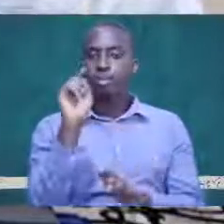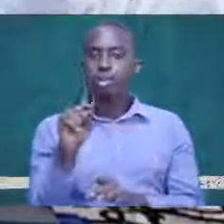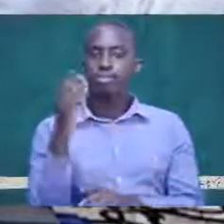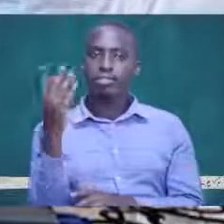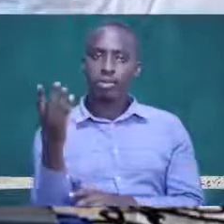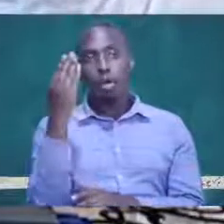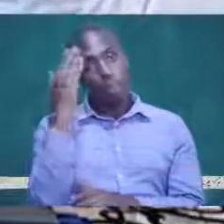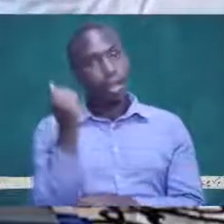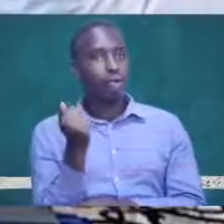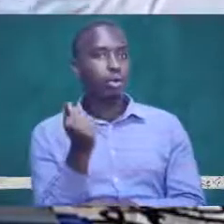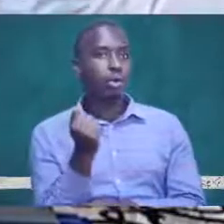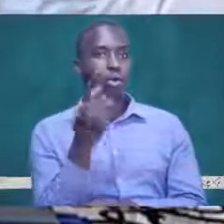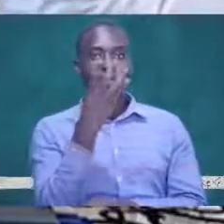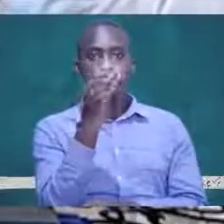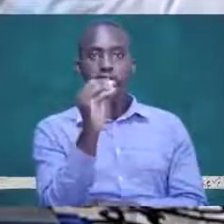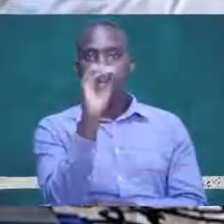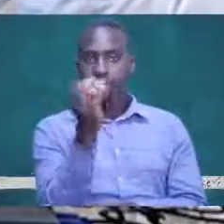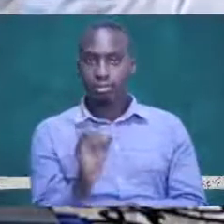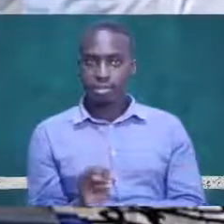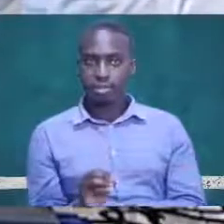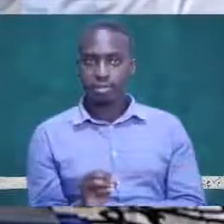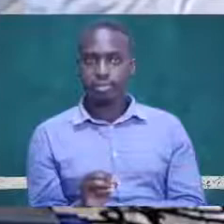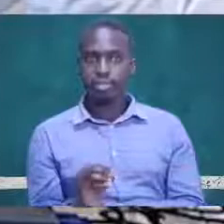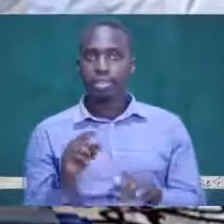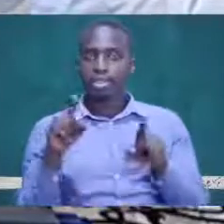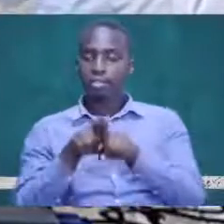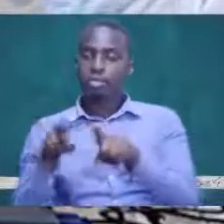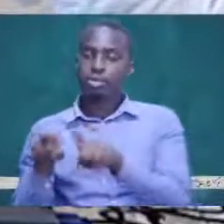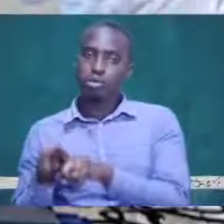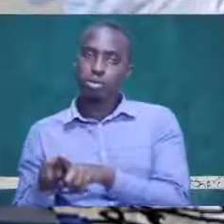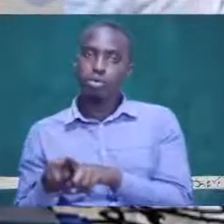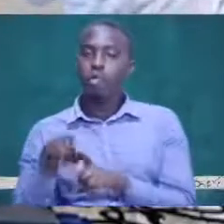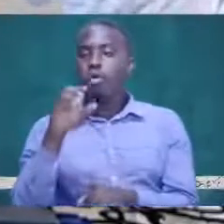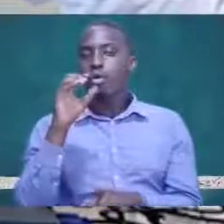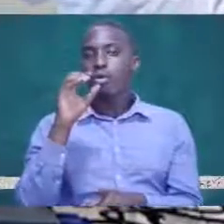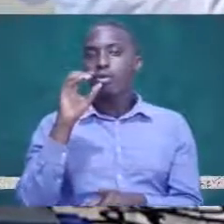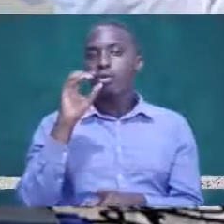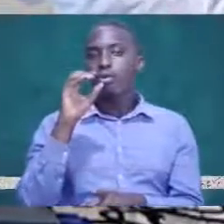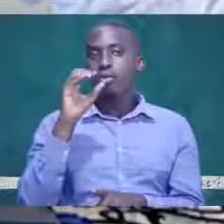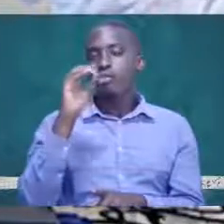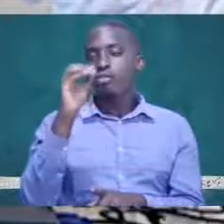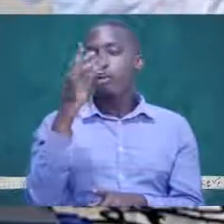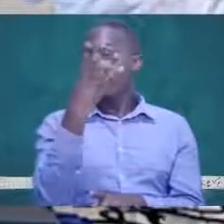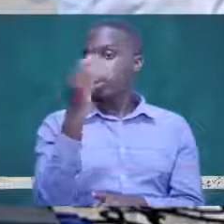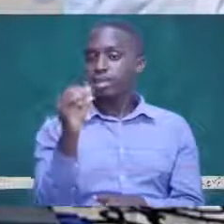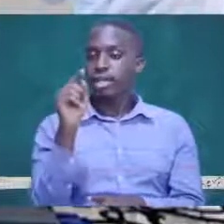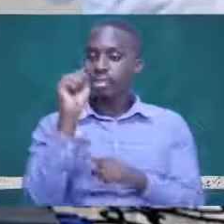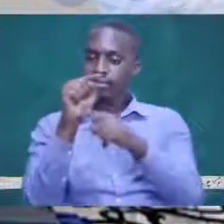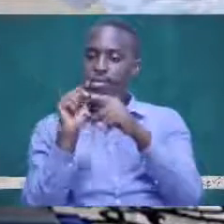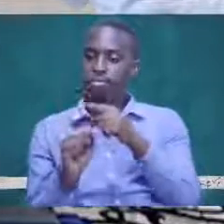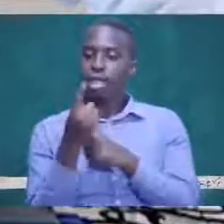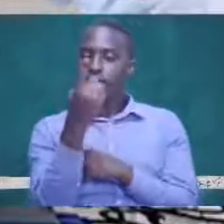0.4, because 40% is equal to 40 divided by